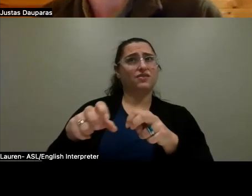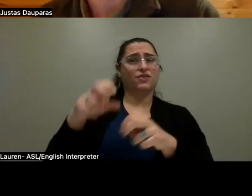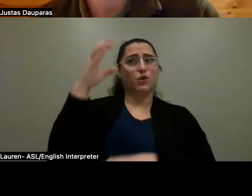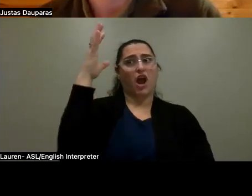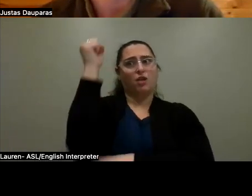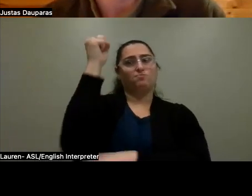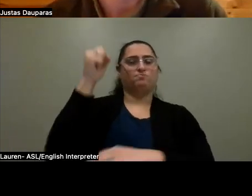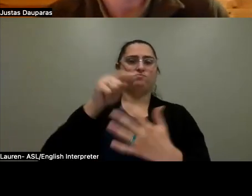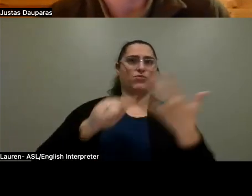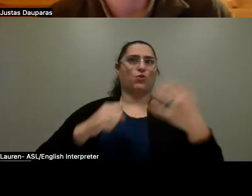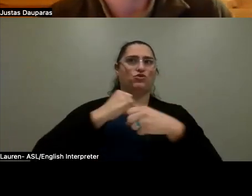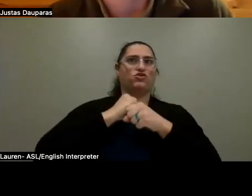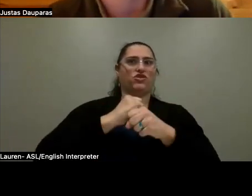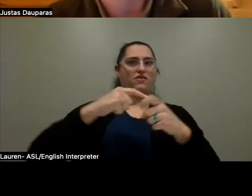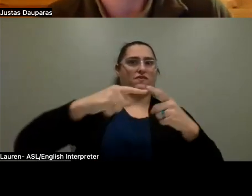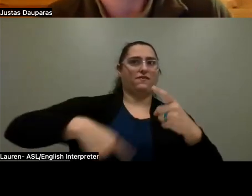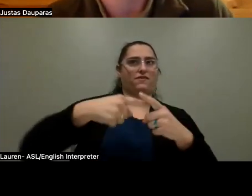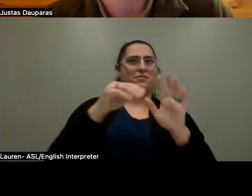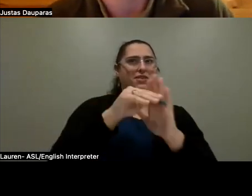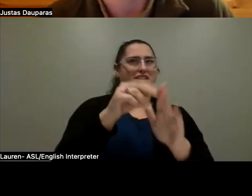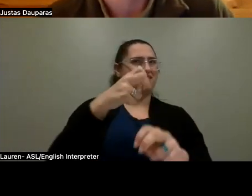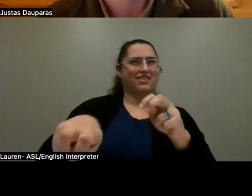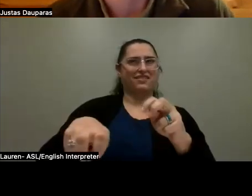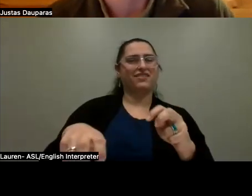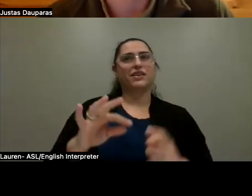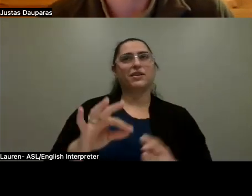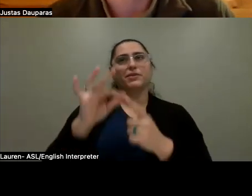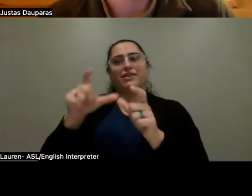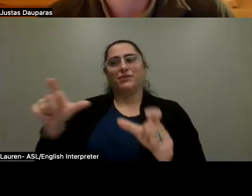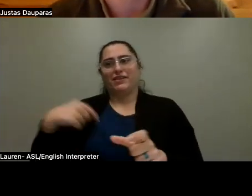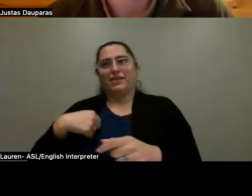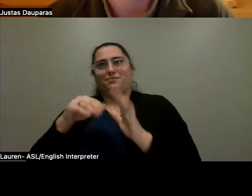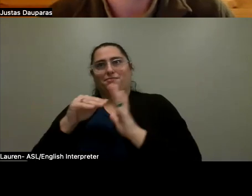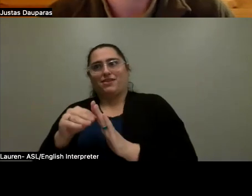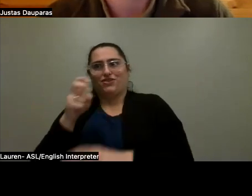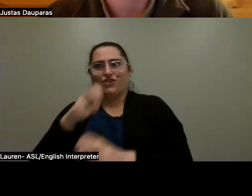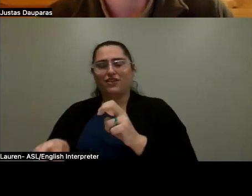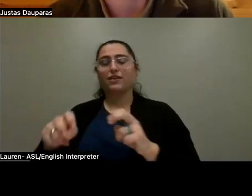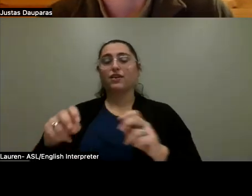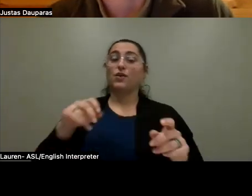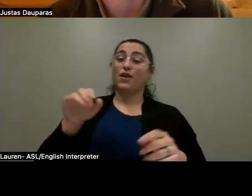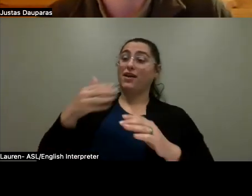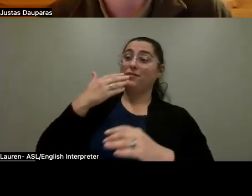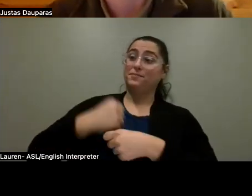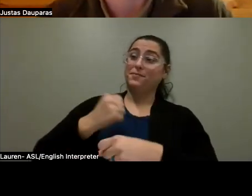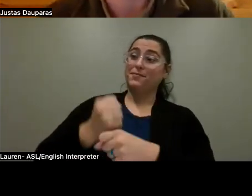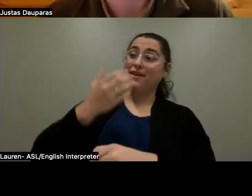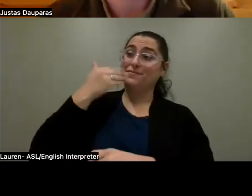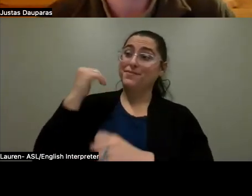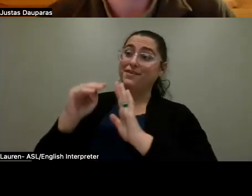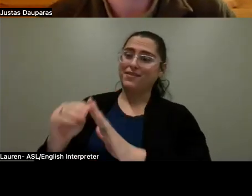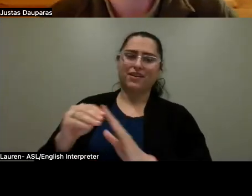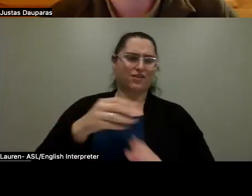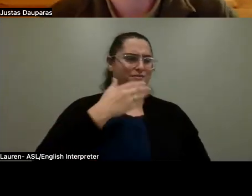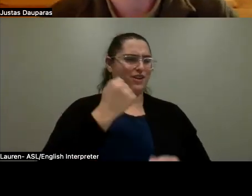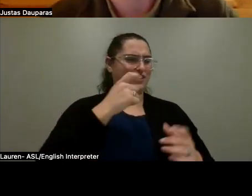benchmark generative models. The same goes for, for example, the sequence design model. Like, how do you know when you come up with a better model? It's like better sequence recovery doesn't mean